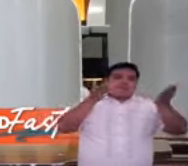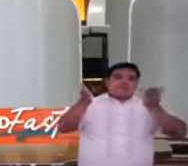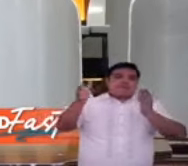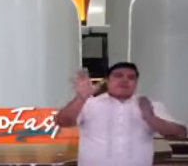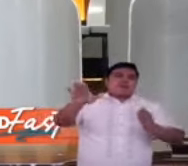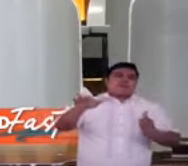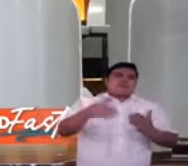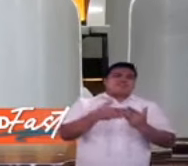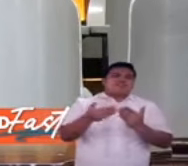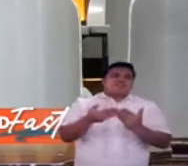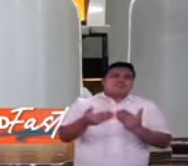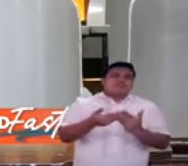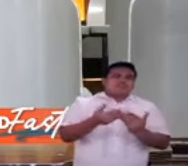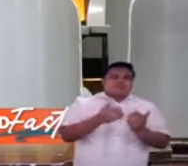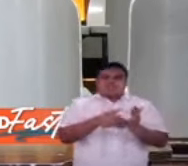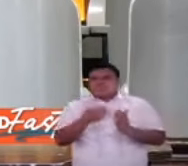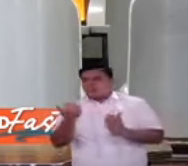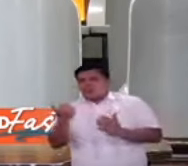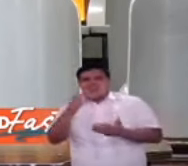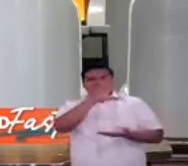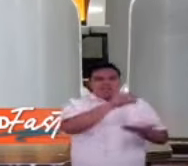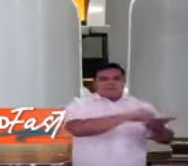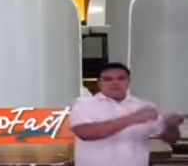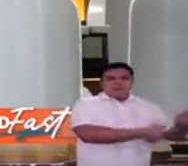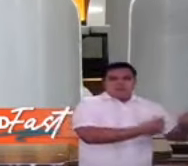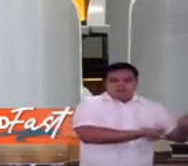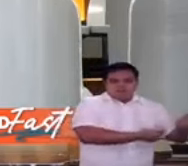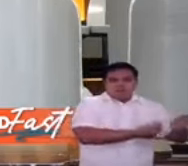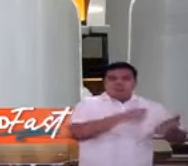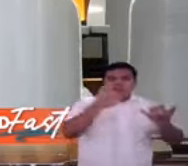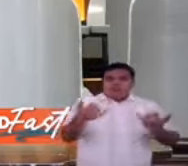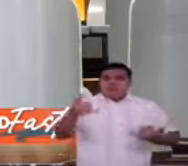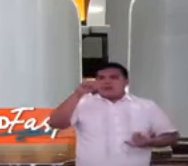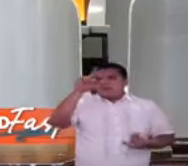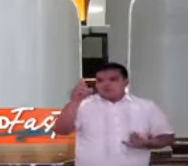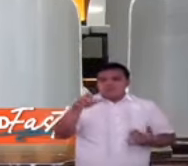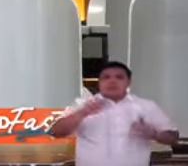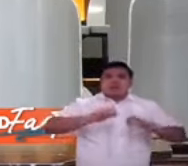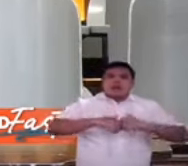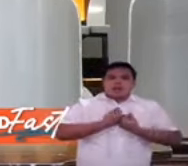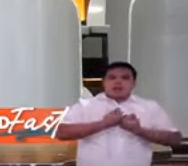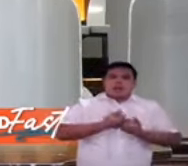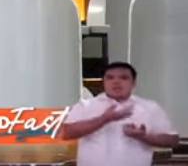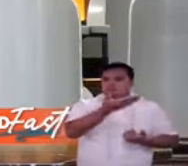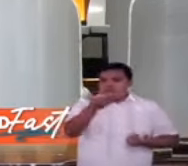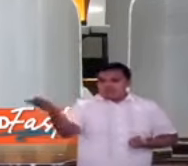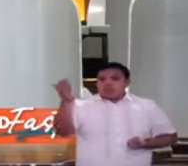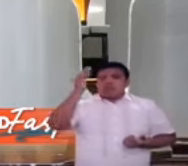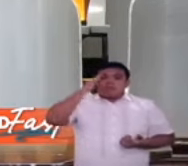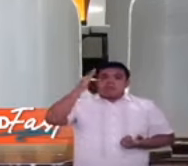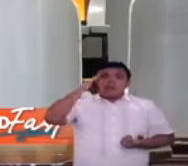know, it's easy to follow someone you know. So the question this morning is, how well do you know